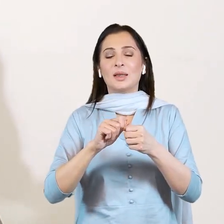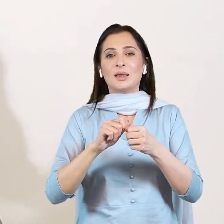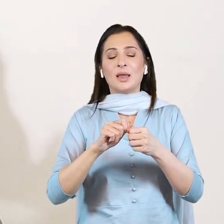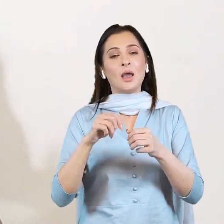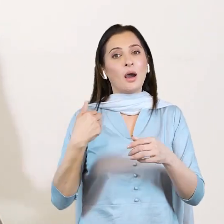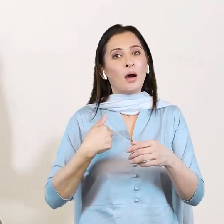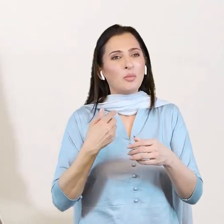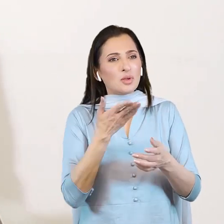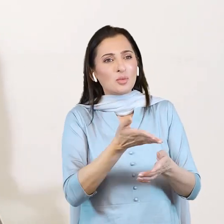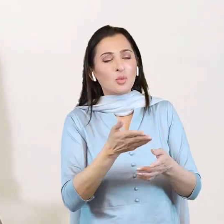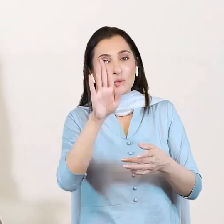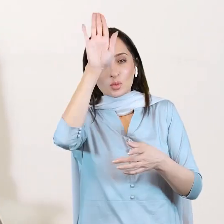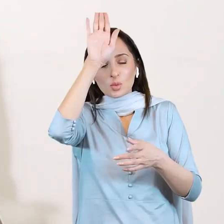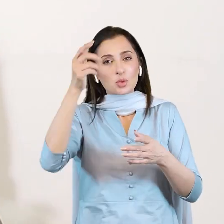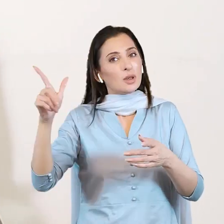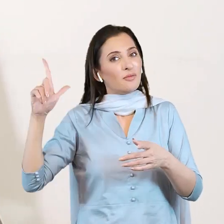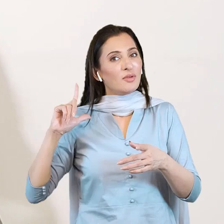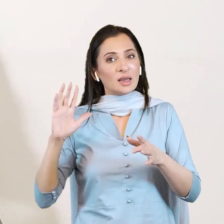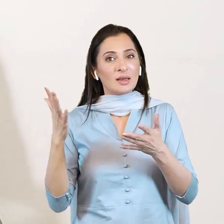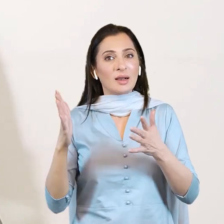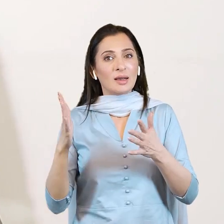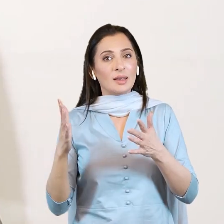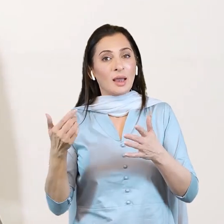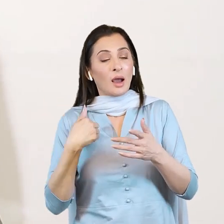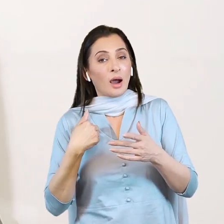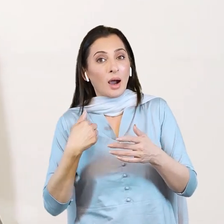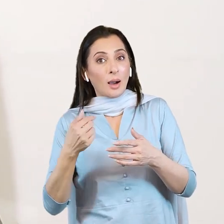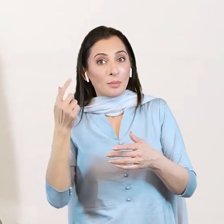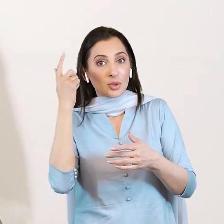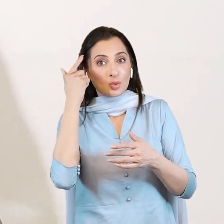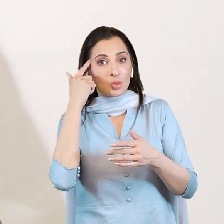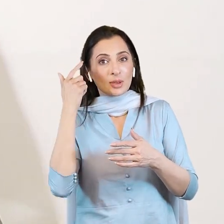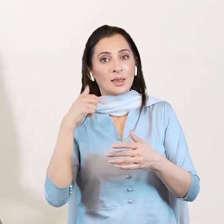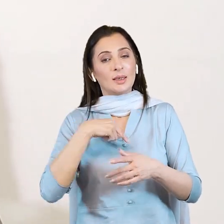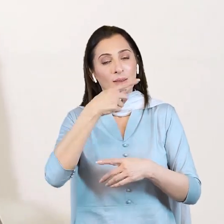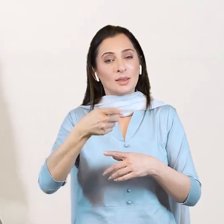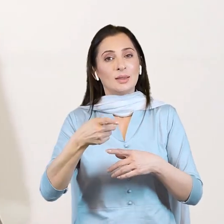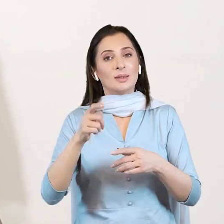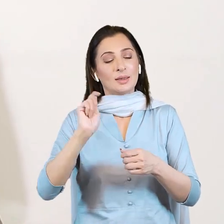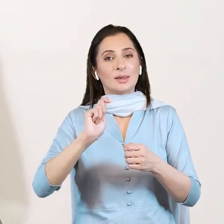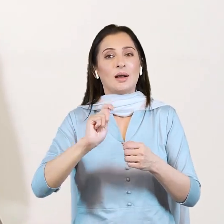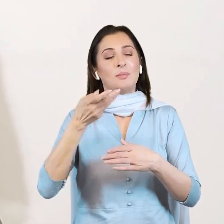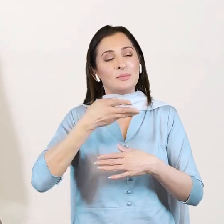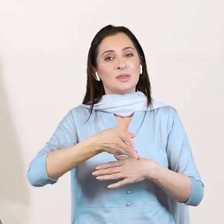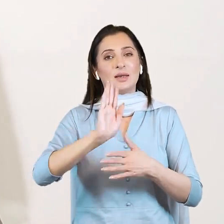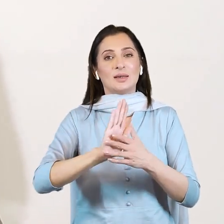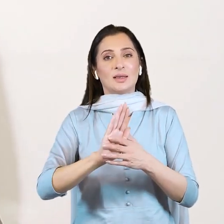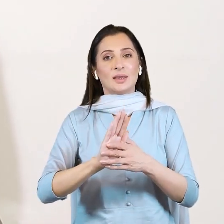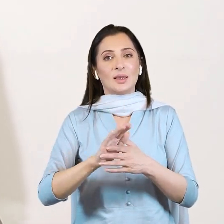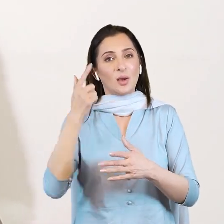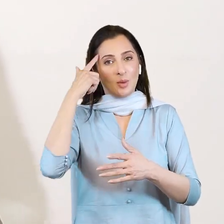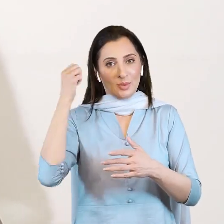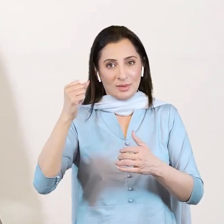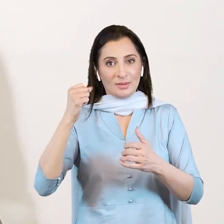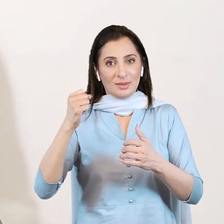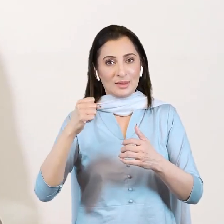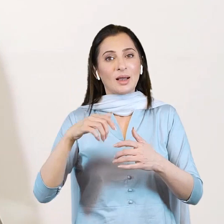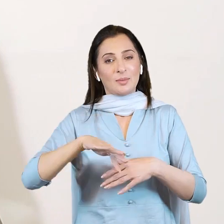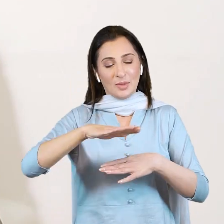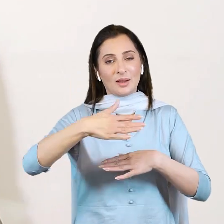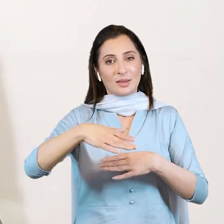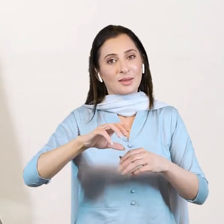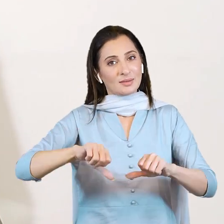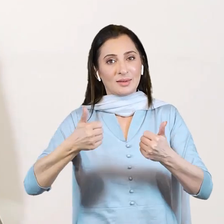for that title or that position of leadership. Figure out what skills you lack and work on each one of them. And I'm sure that you'll